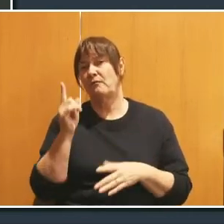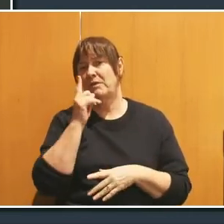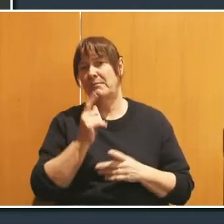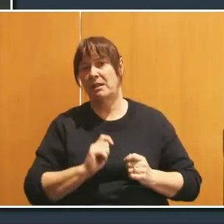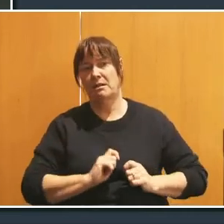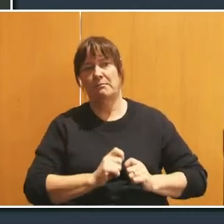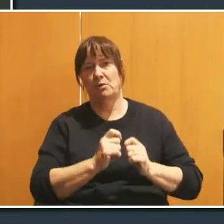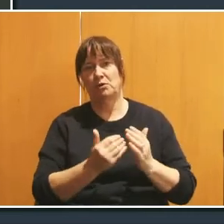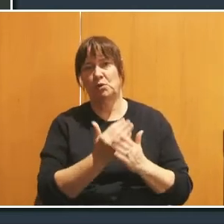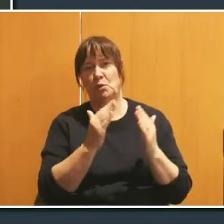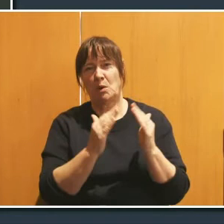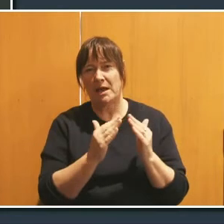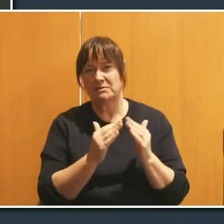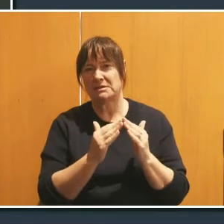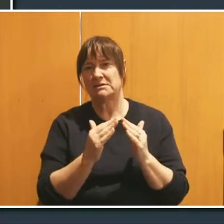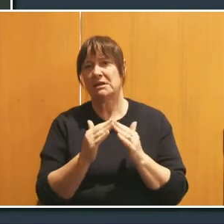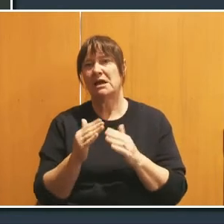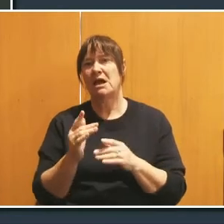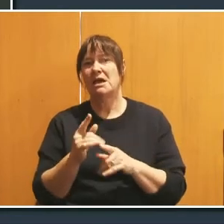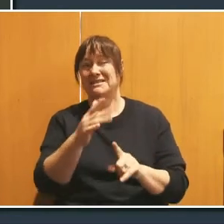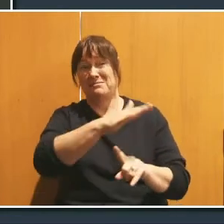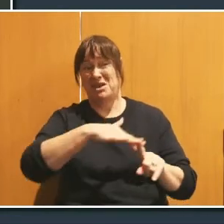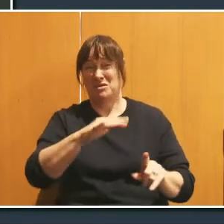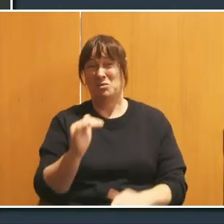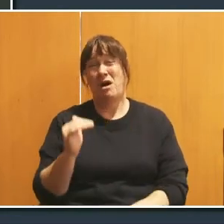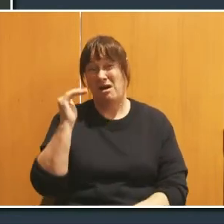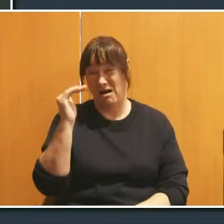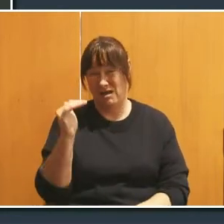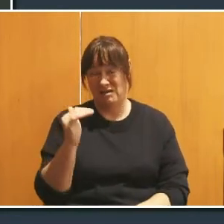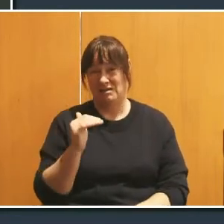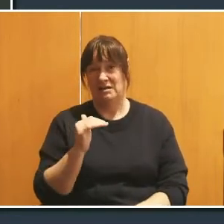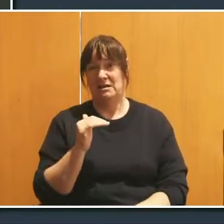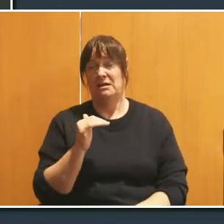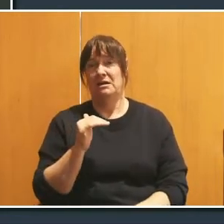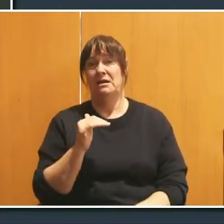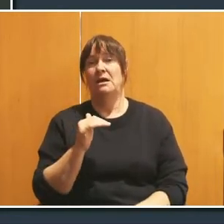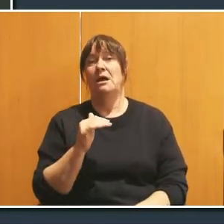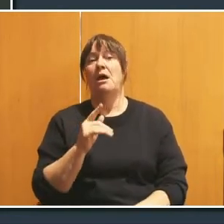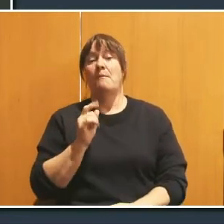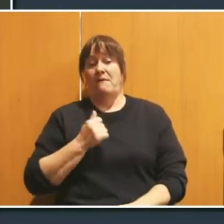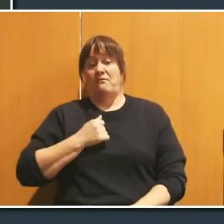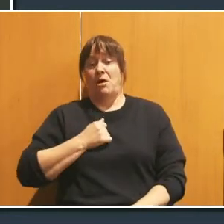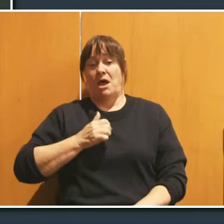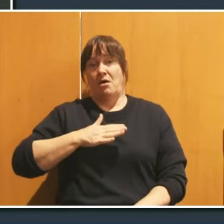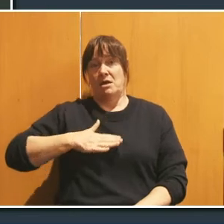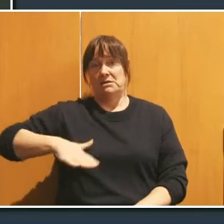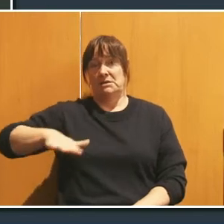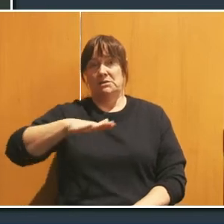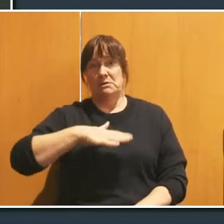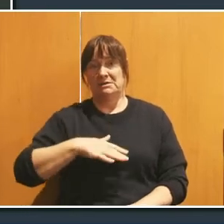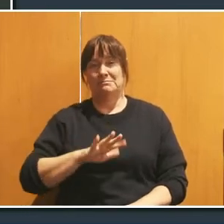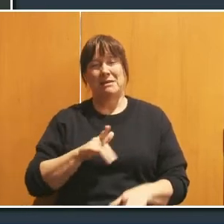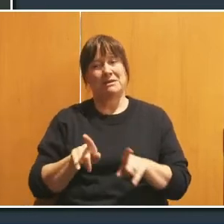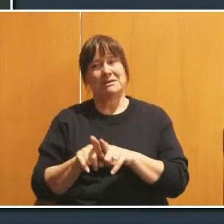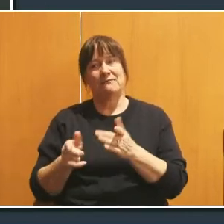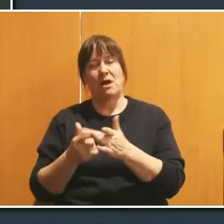different reasons, upgrading of stormwater and whatnot. But I think for our scenario, and it might be for other developer